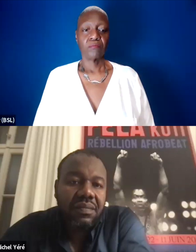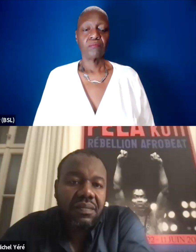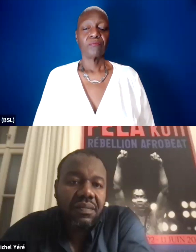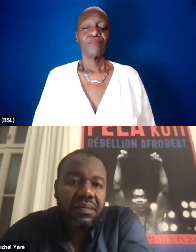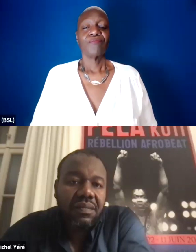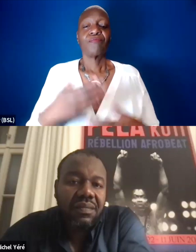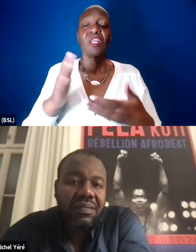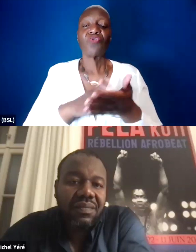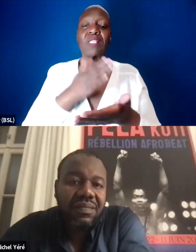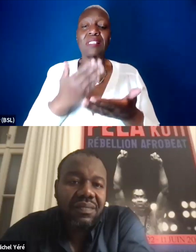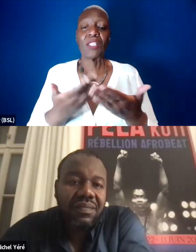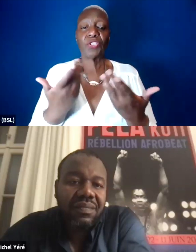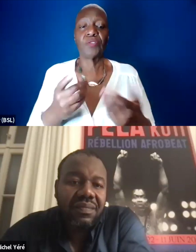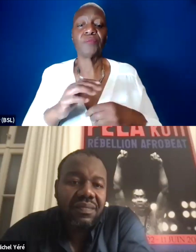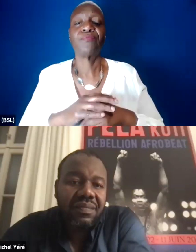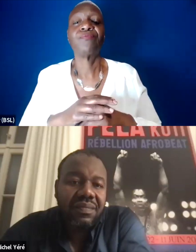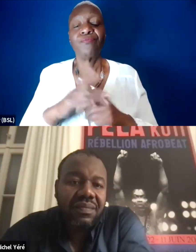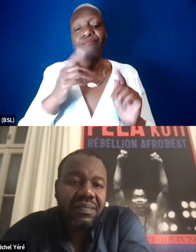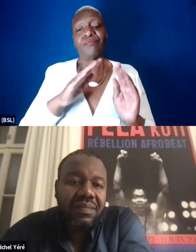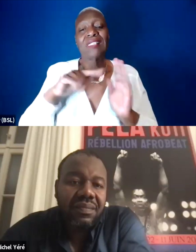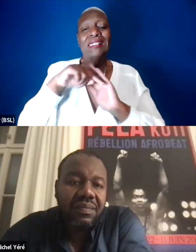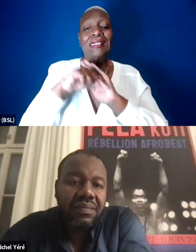So the translation that follows, deprivation.